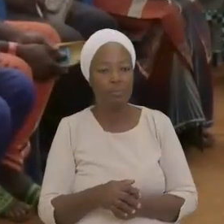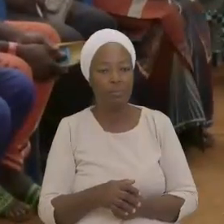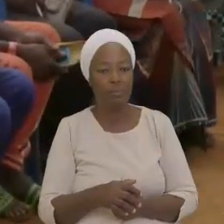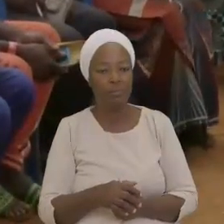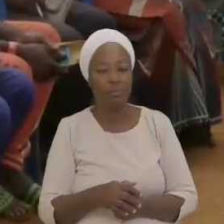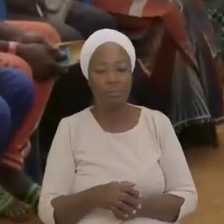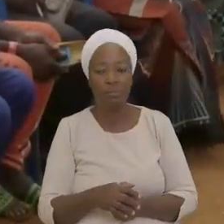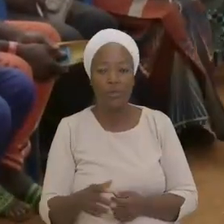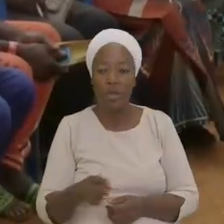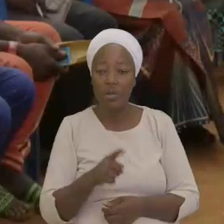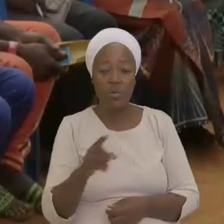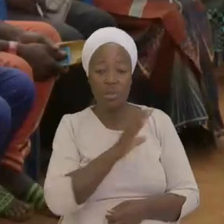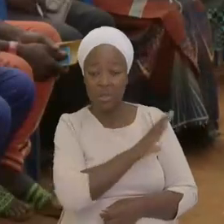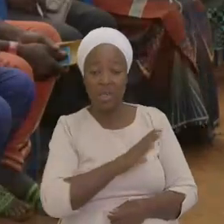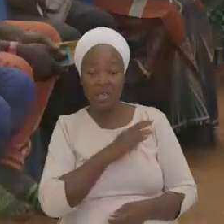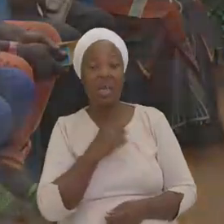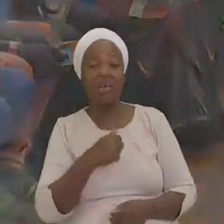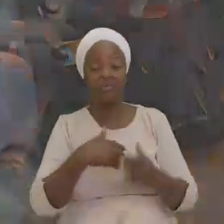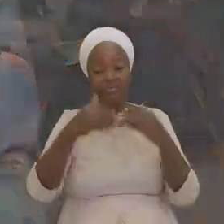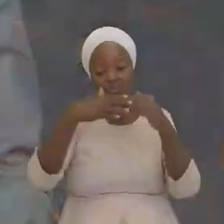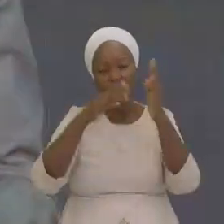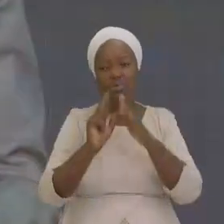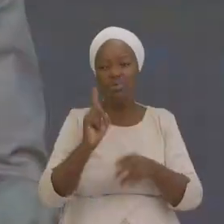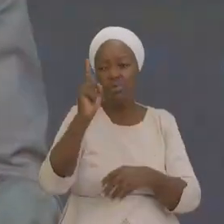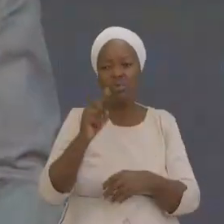Those characters are built up a long time.